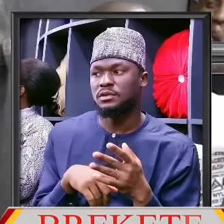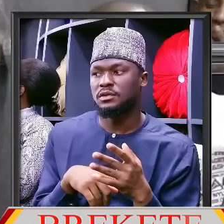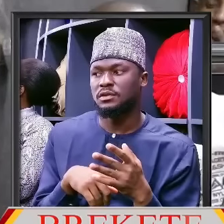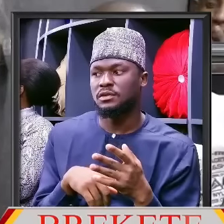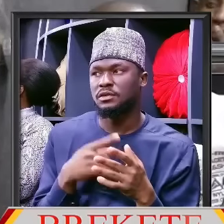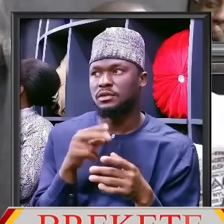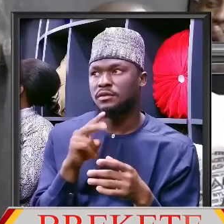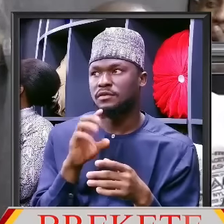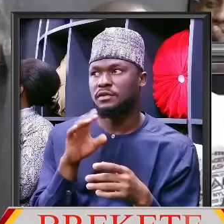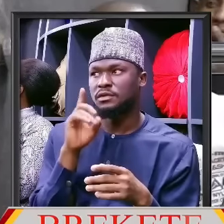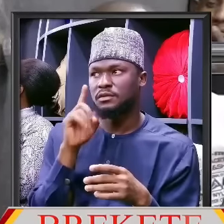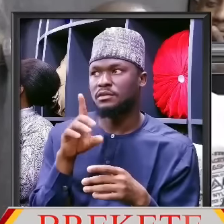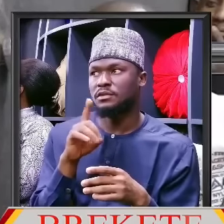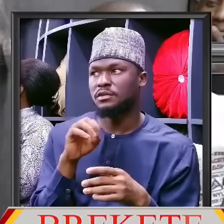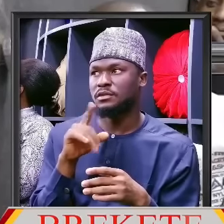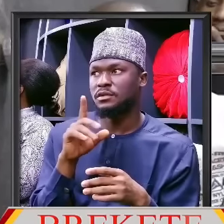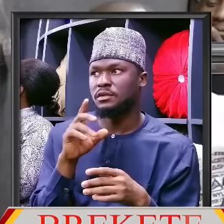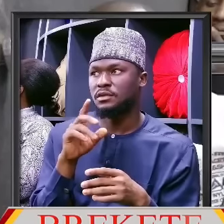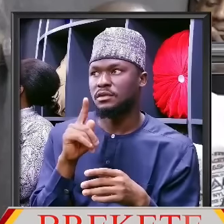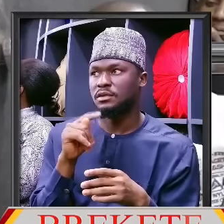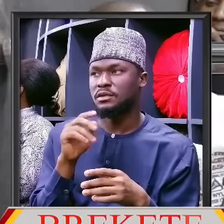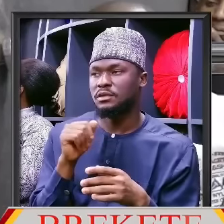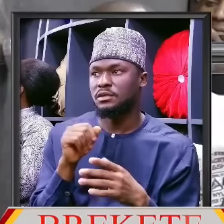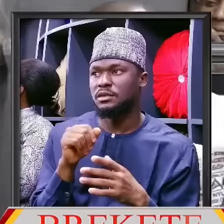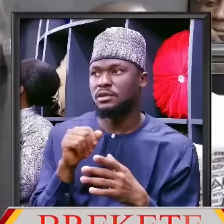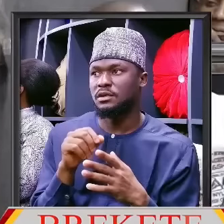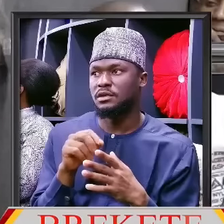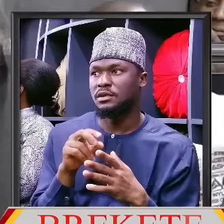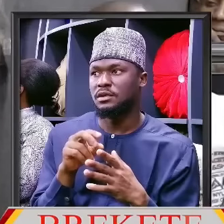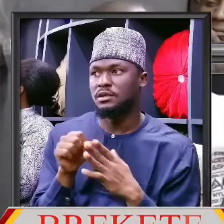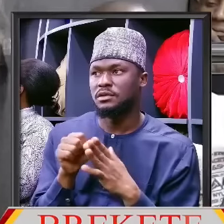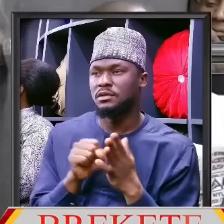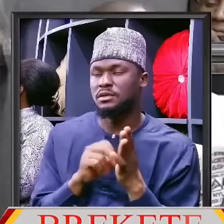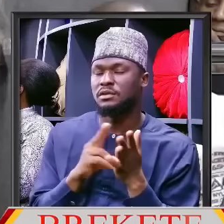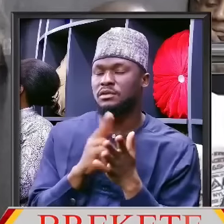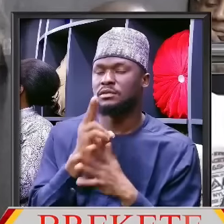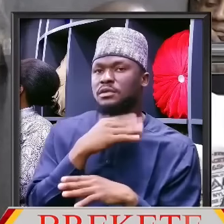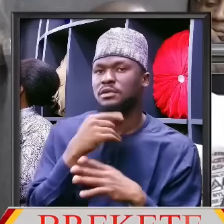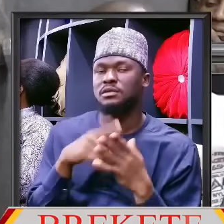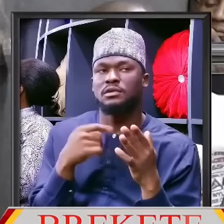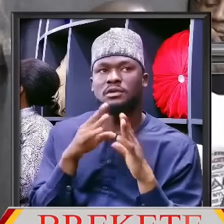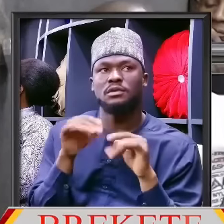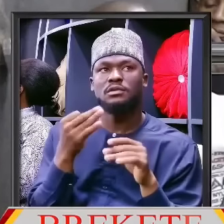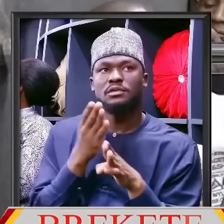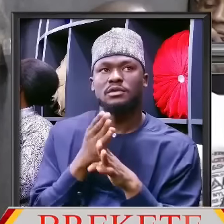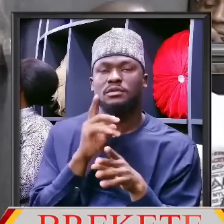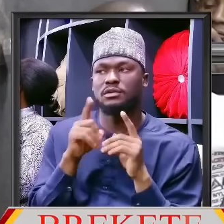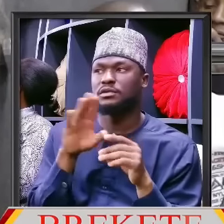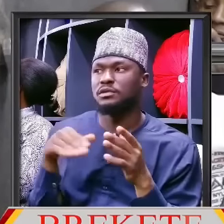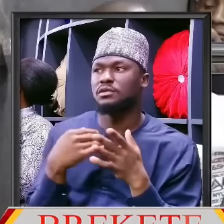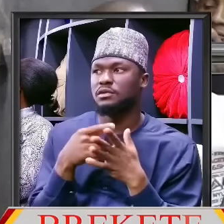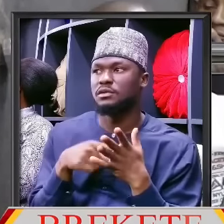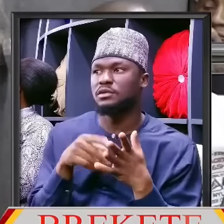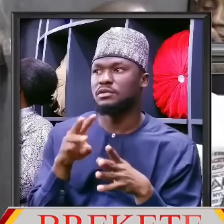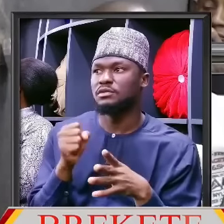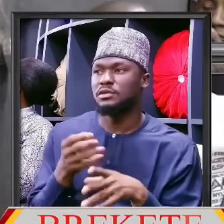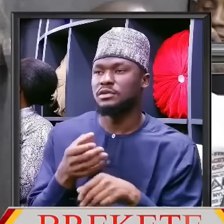of Delta State University, say, now so the House of Assembly talk. The truth be say, all those things were carried